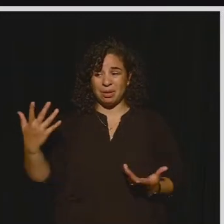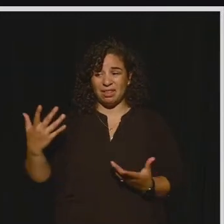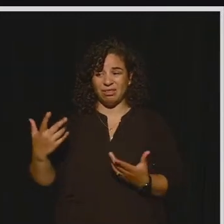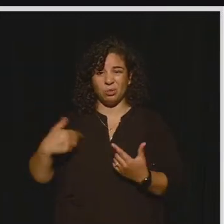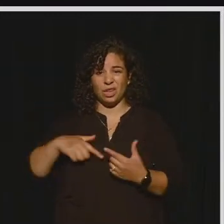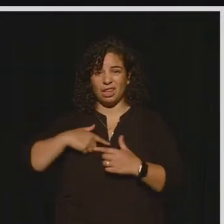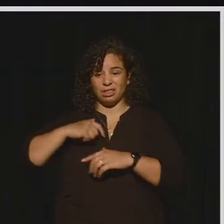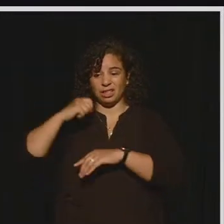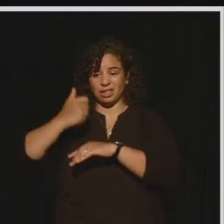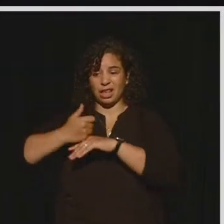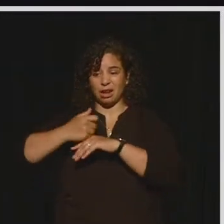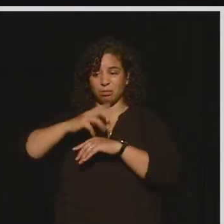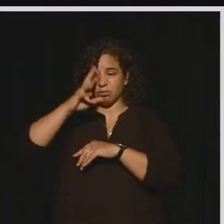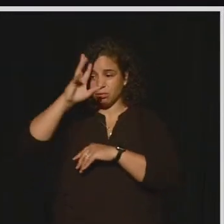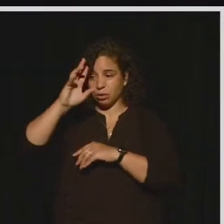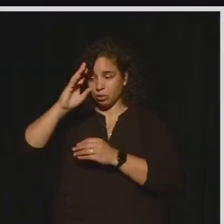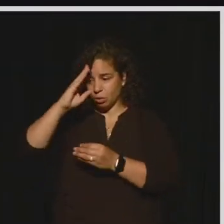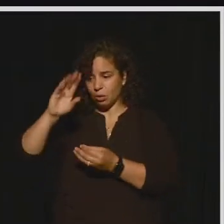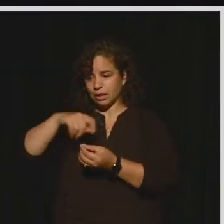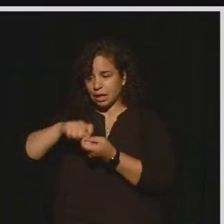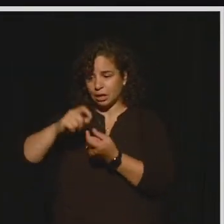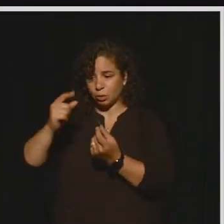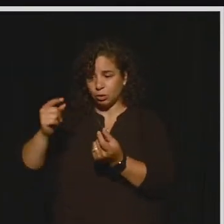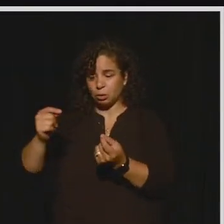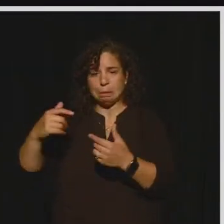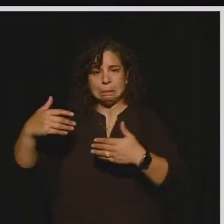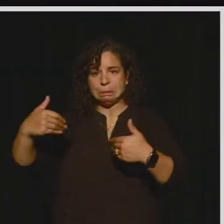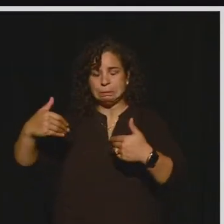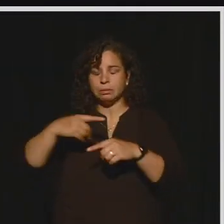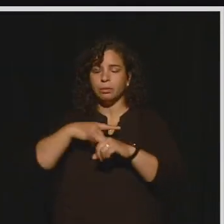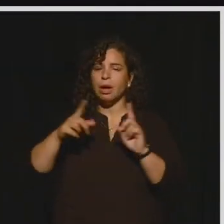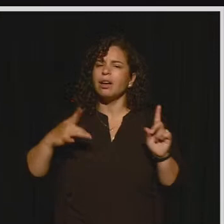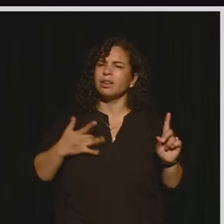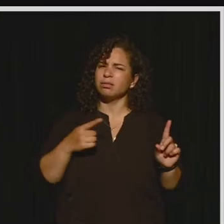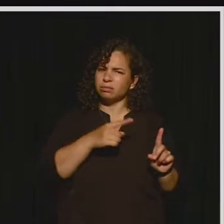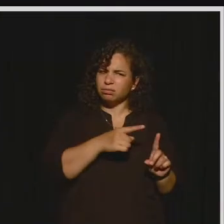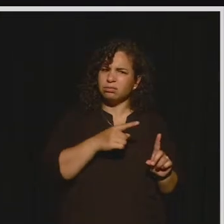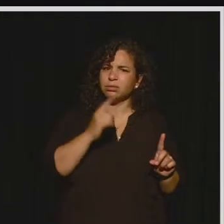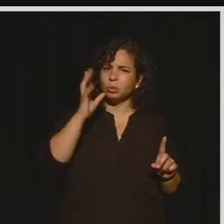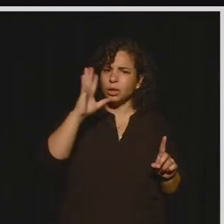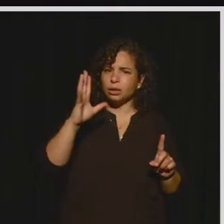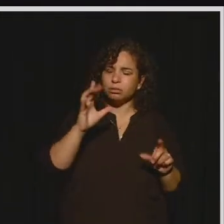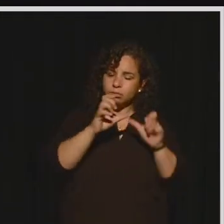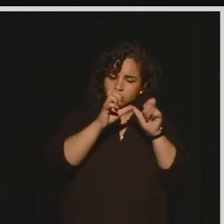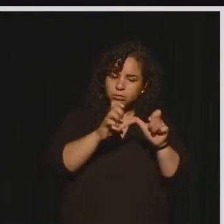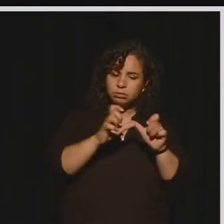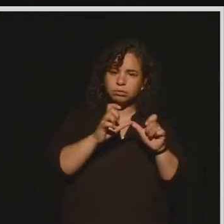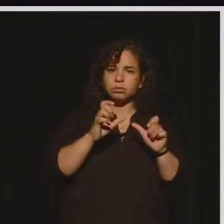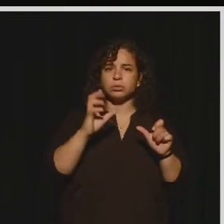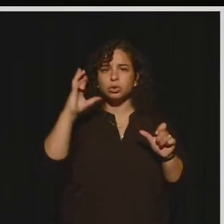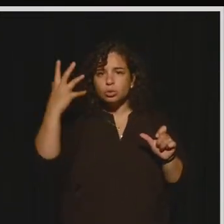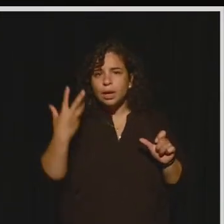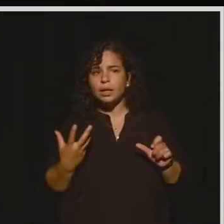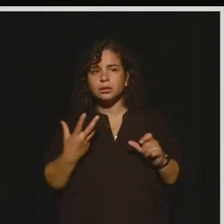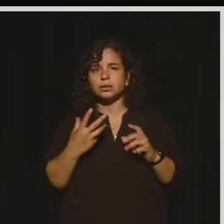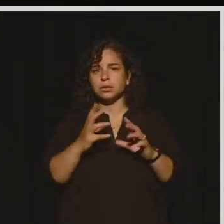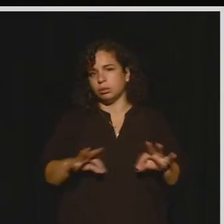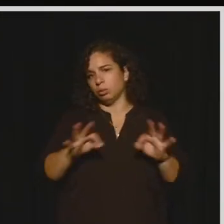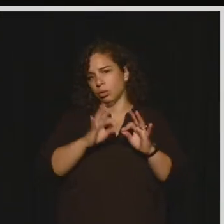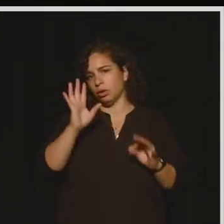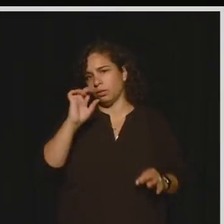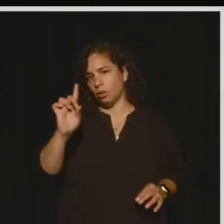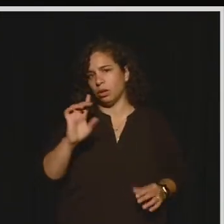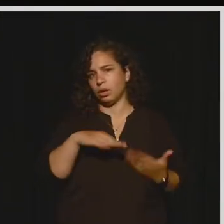don't doubt that they will still continue being, like one of the core members of our community, no doubt. Really? I think